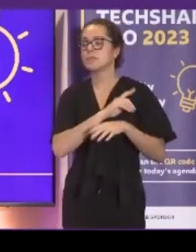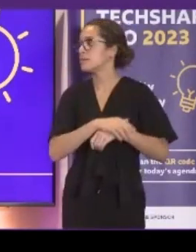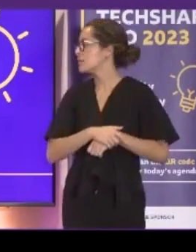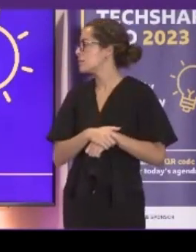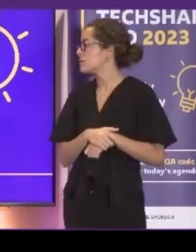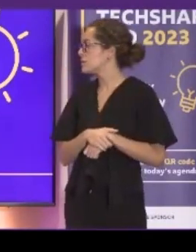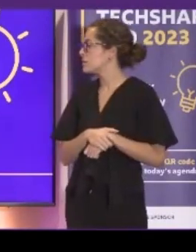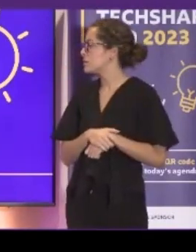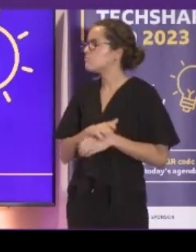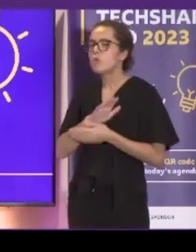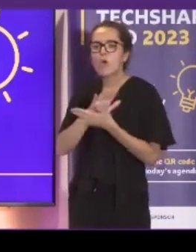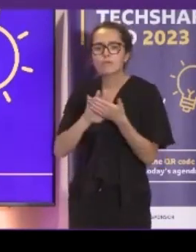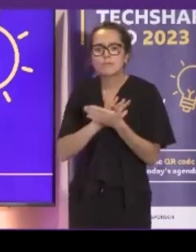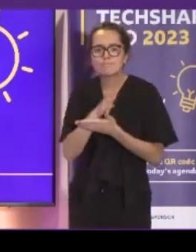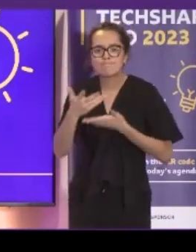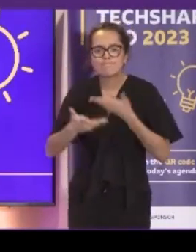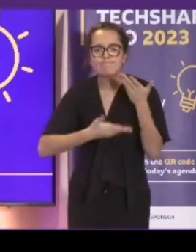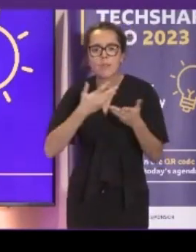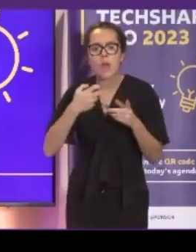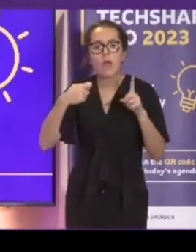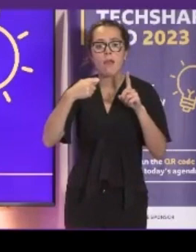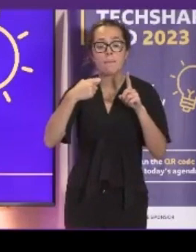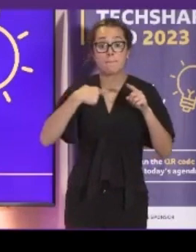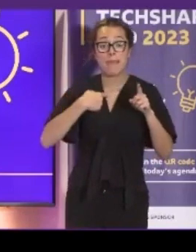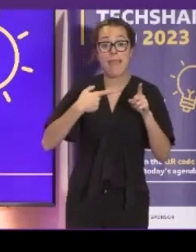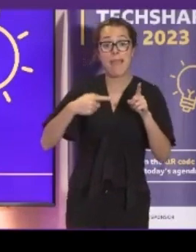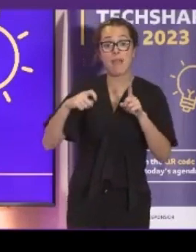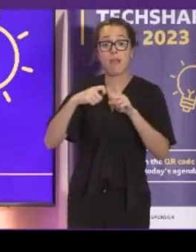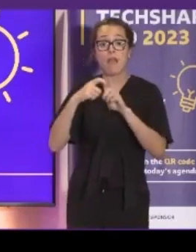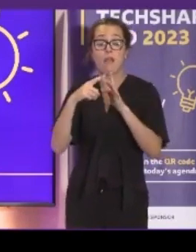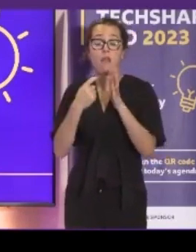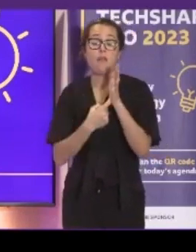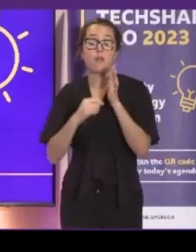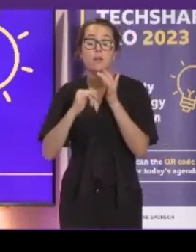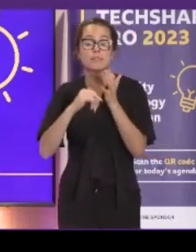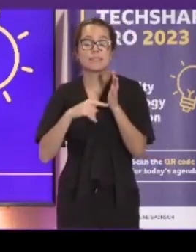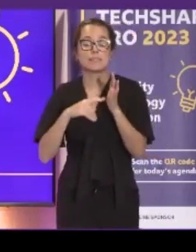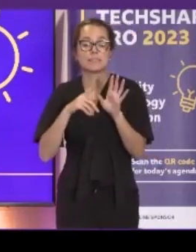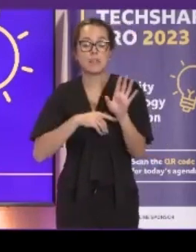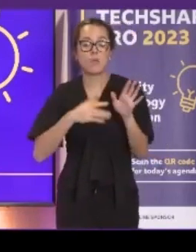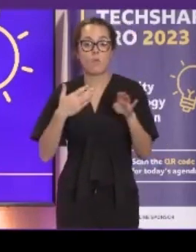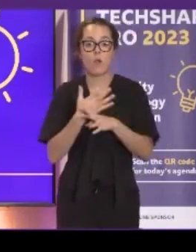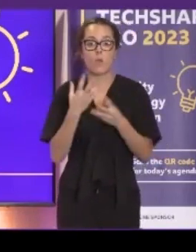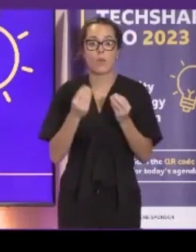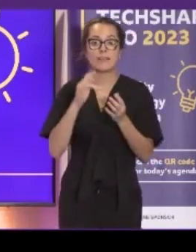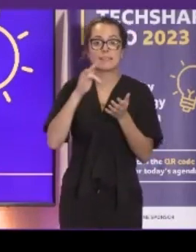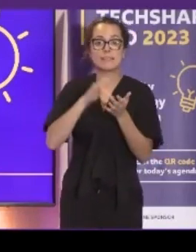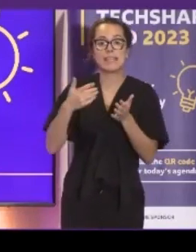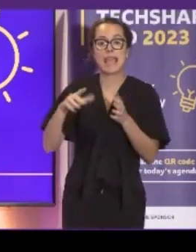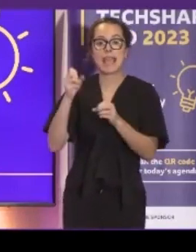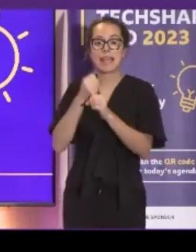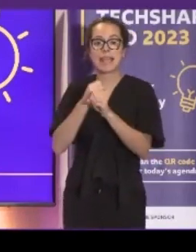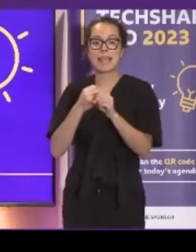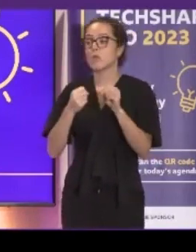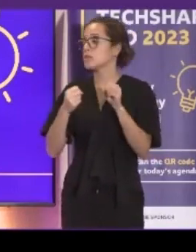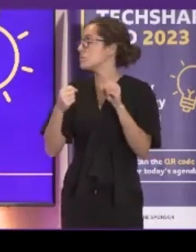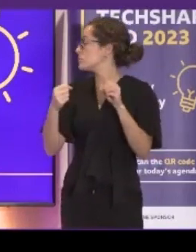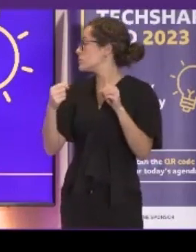a little bit of context, so Kirsty and I, we work for City and Guilds. We're a business called Kineo within